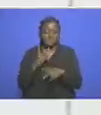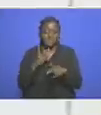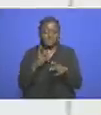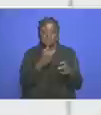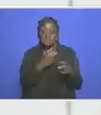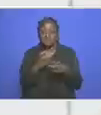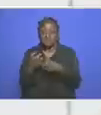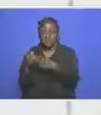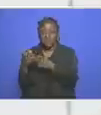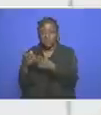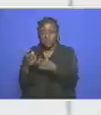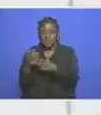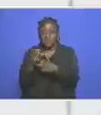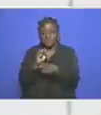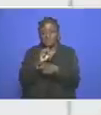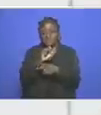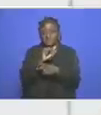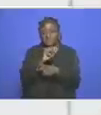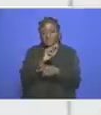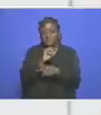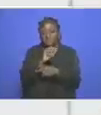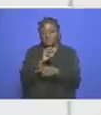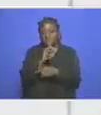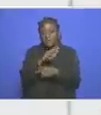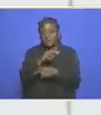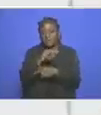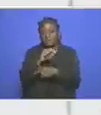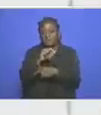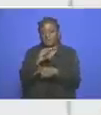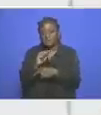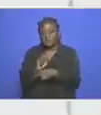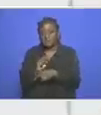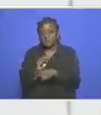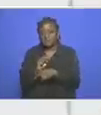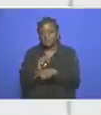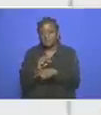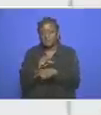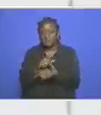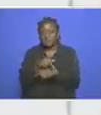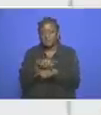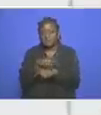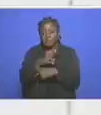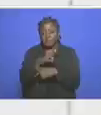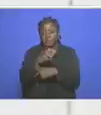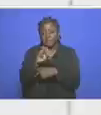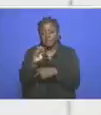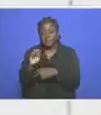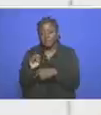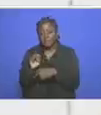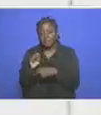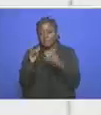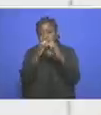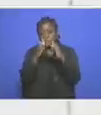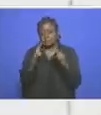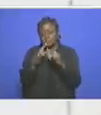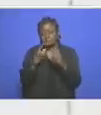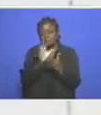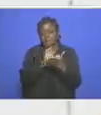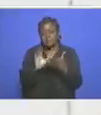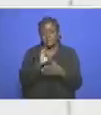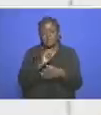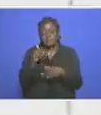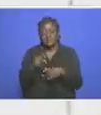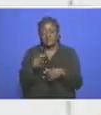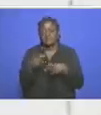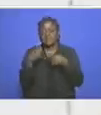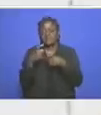Samaritan's Purse Pathogen Center, and I can tell you that I must give our nurses what they deserve. They're